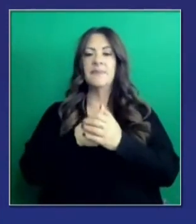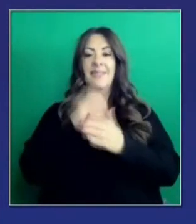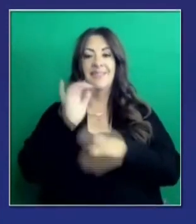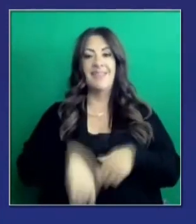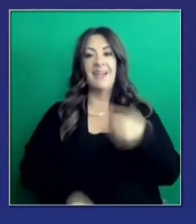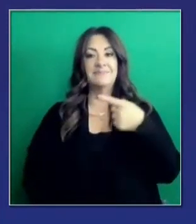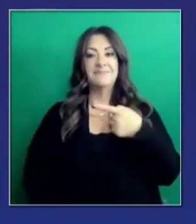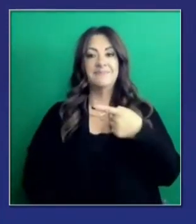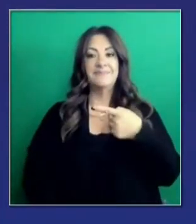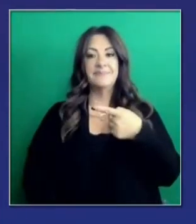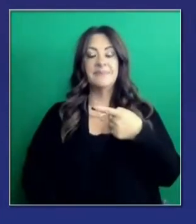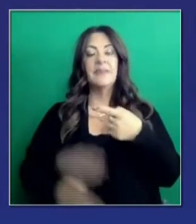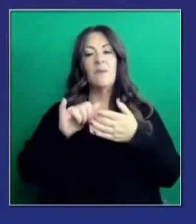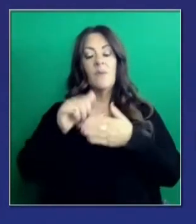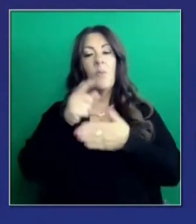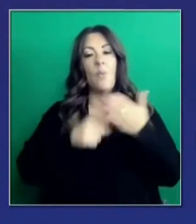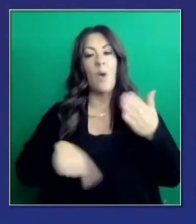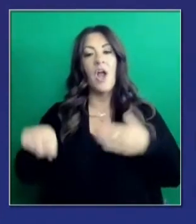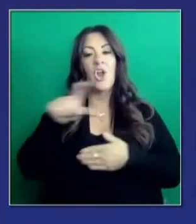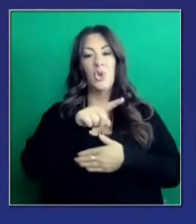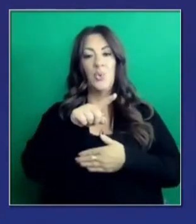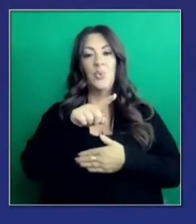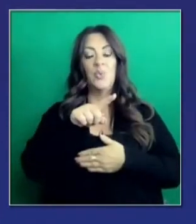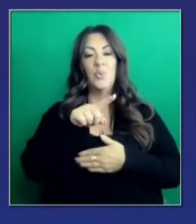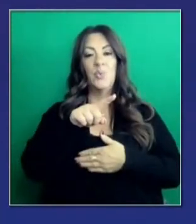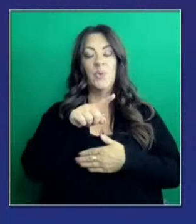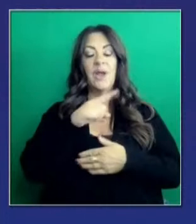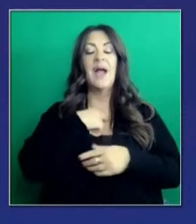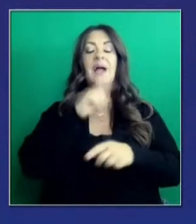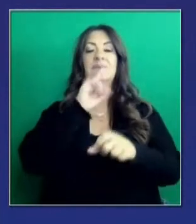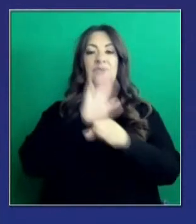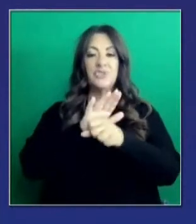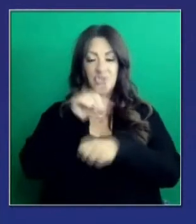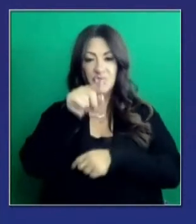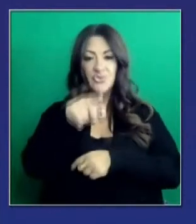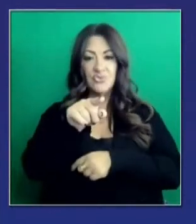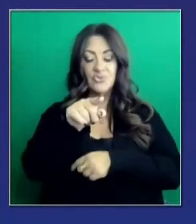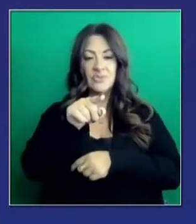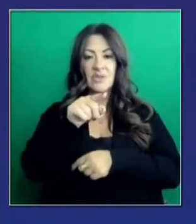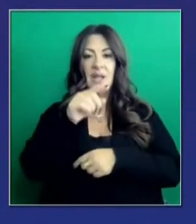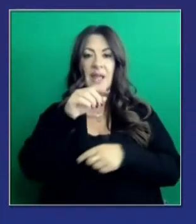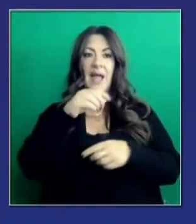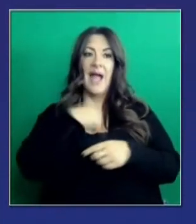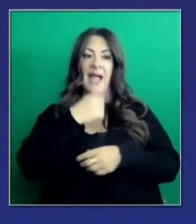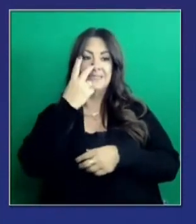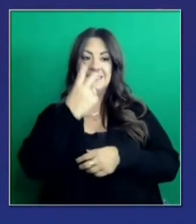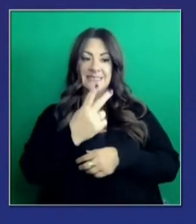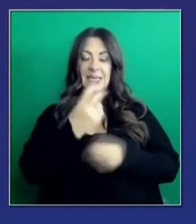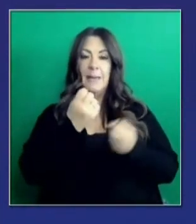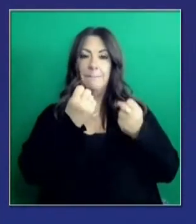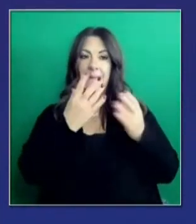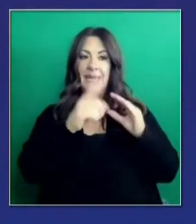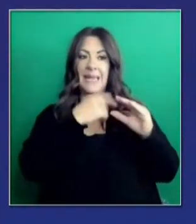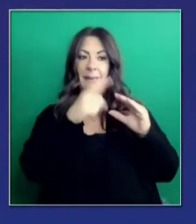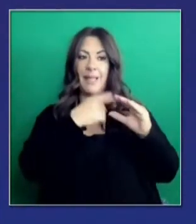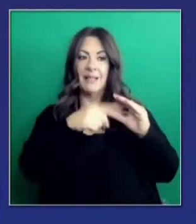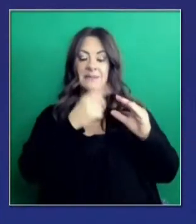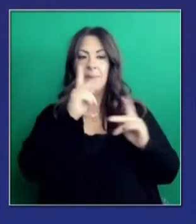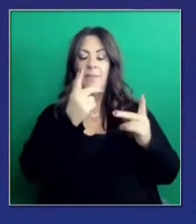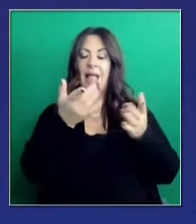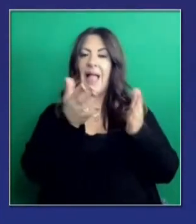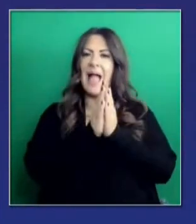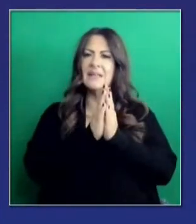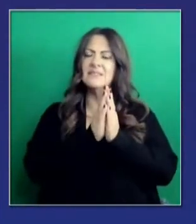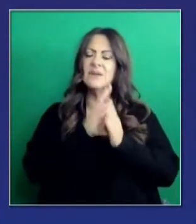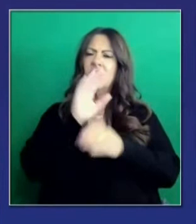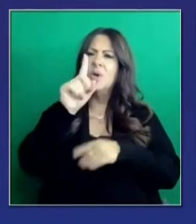you individually and what's represented, I assure you, in my inbox are most concerned about. When is it my turn? When is